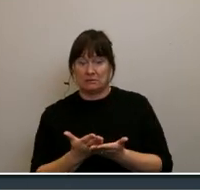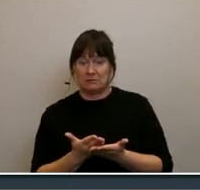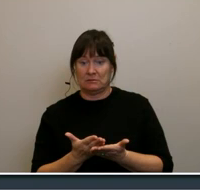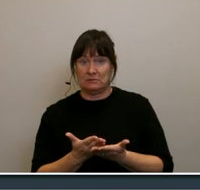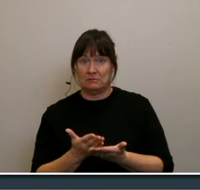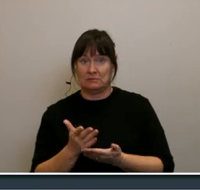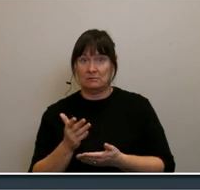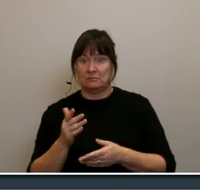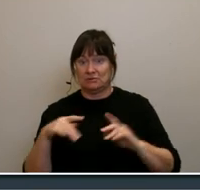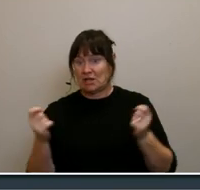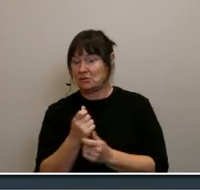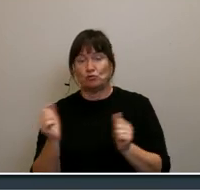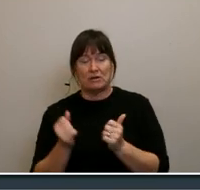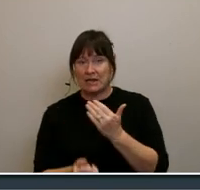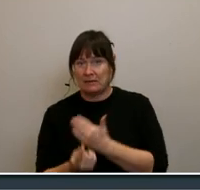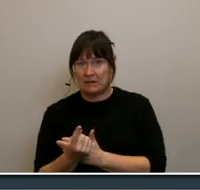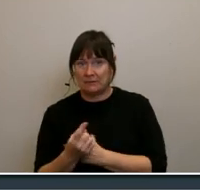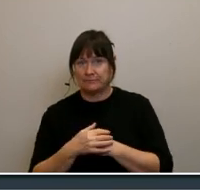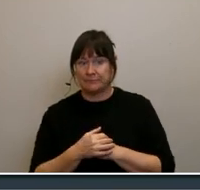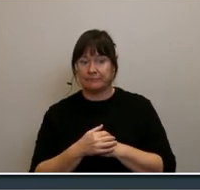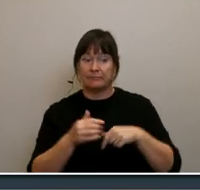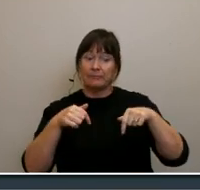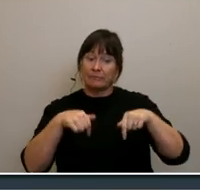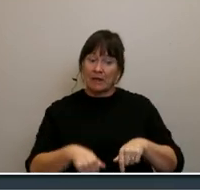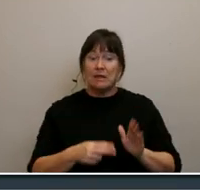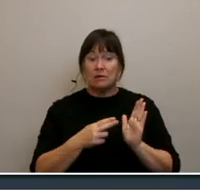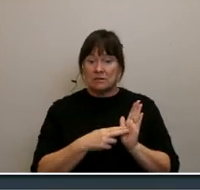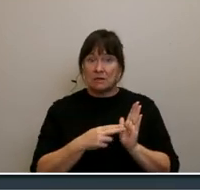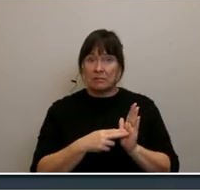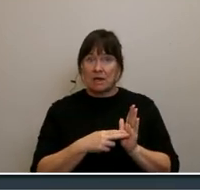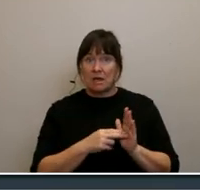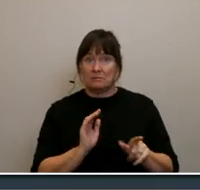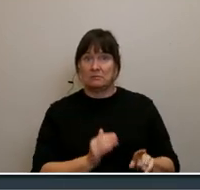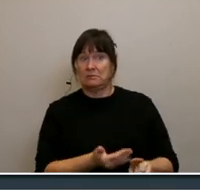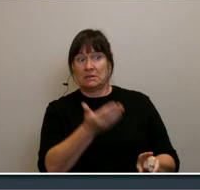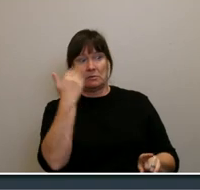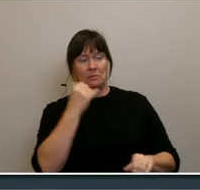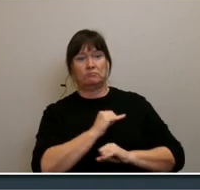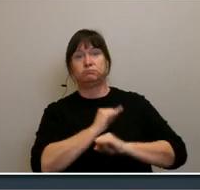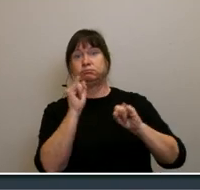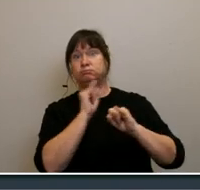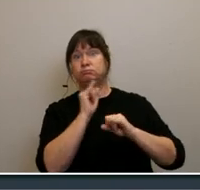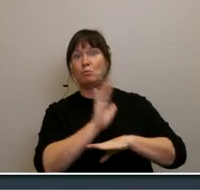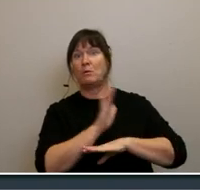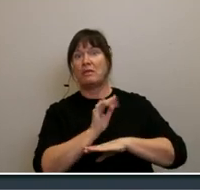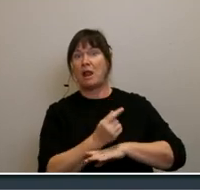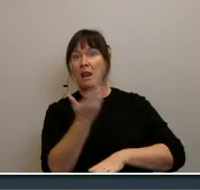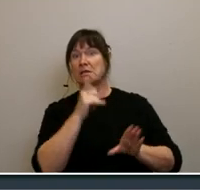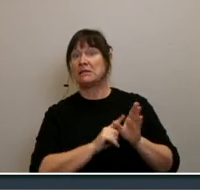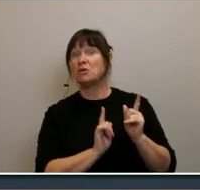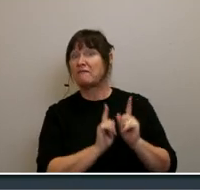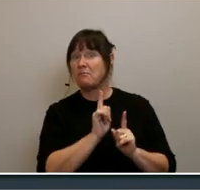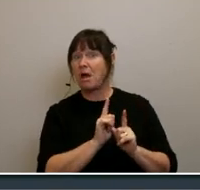ways around the world. Here in Ahuriri Napier, we experienced a one-day extreme weather event on November the 9th last